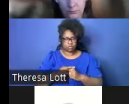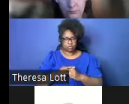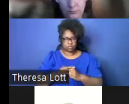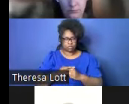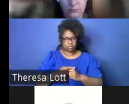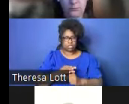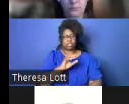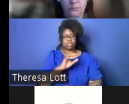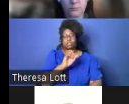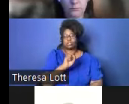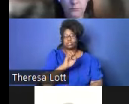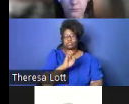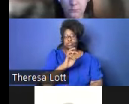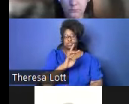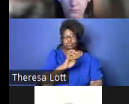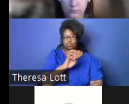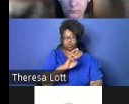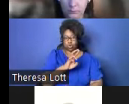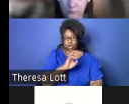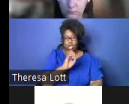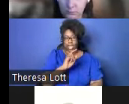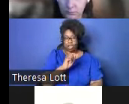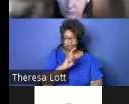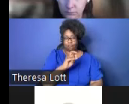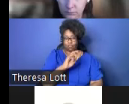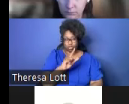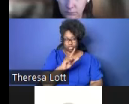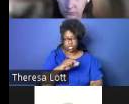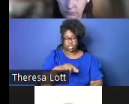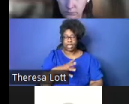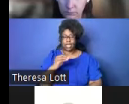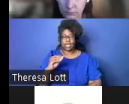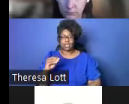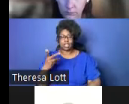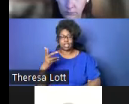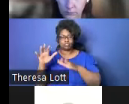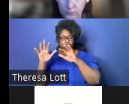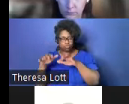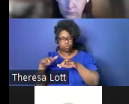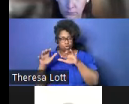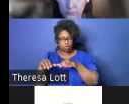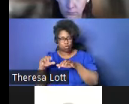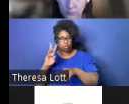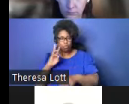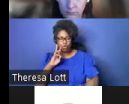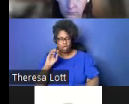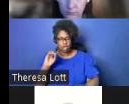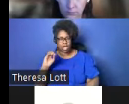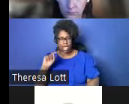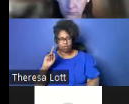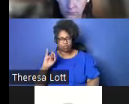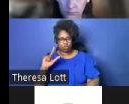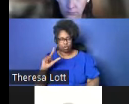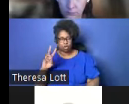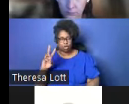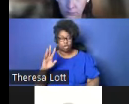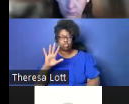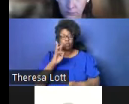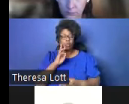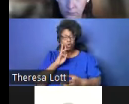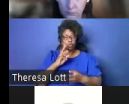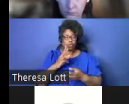sewer outfalls and these newer dedicated stormwater outfalls, because it will help filter the water before it gets into